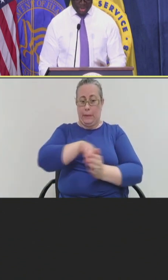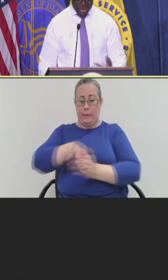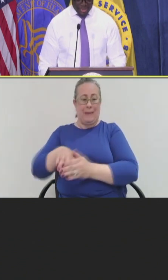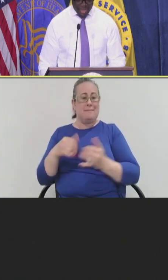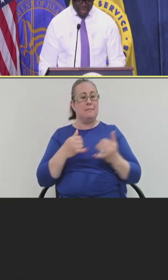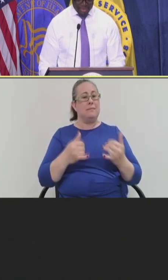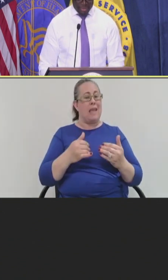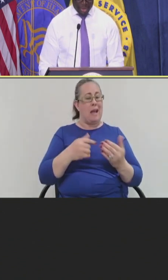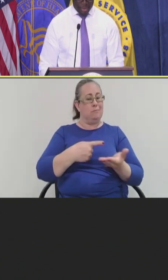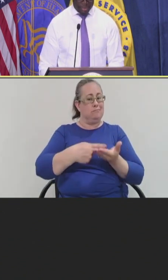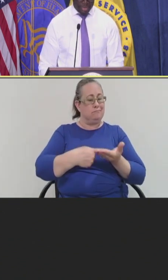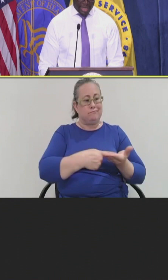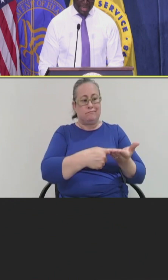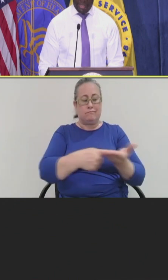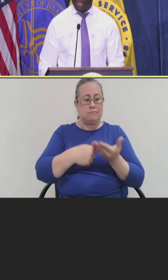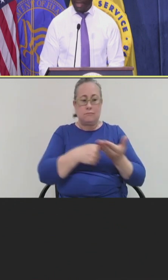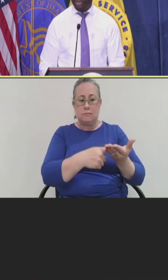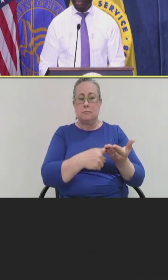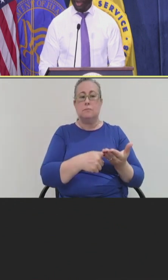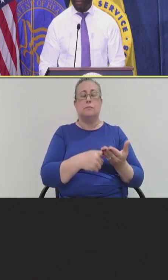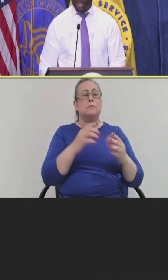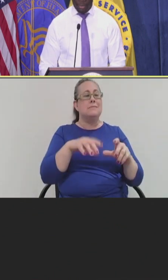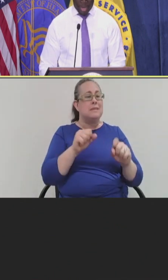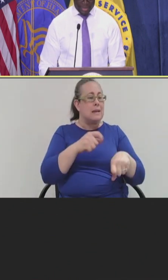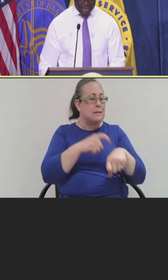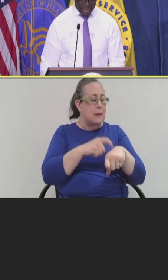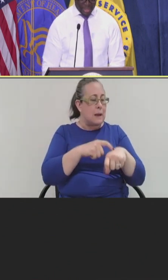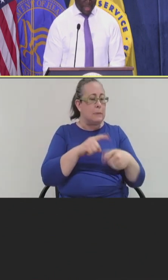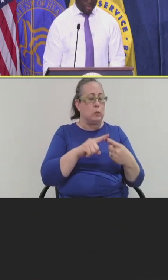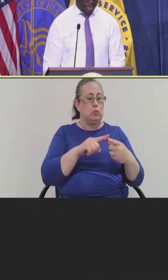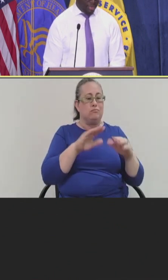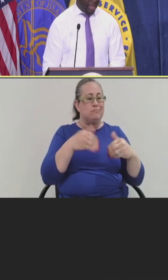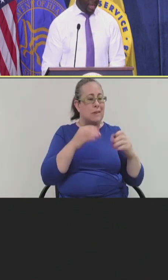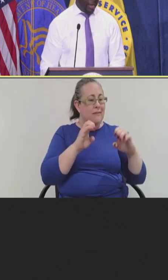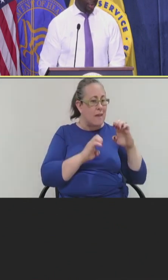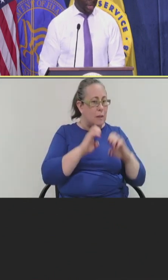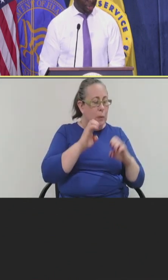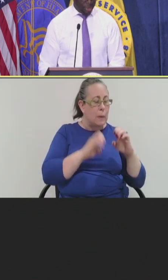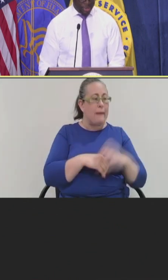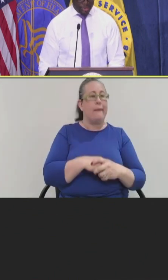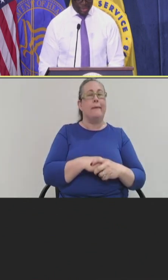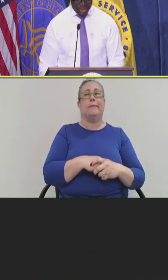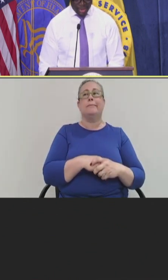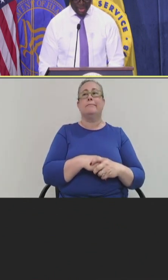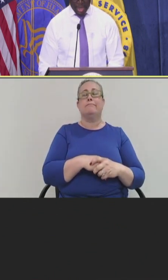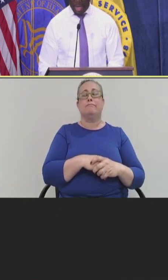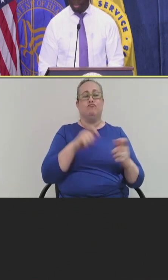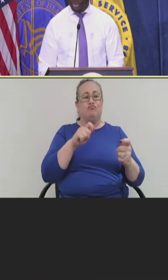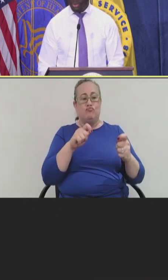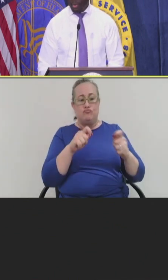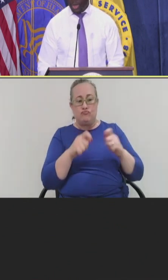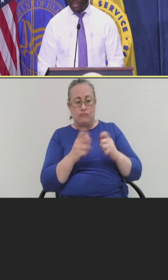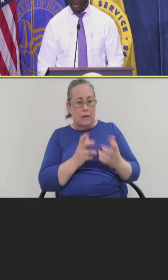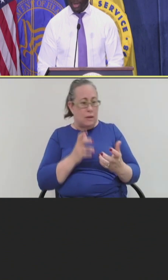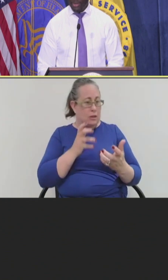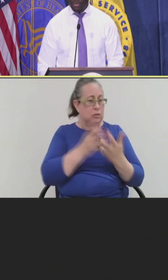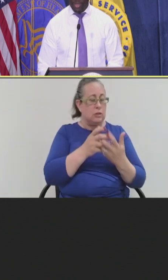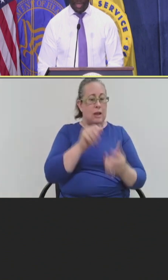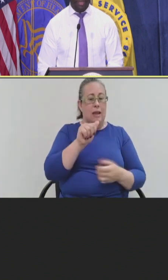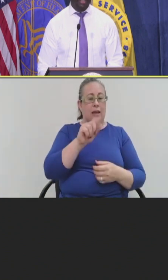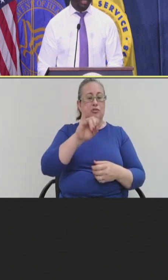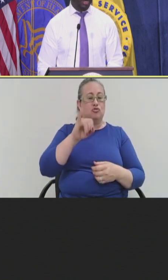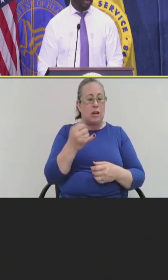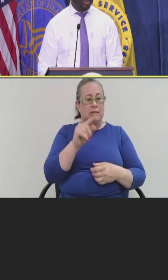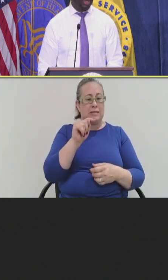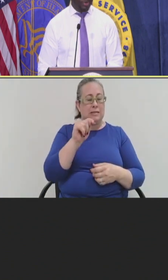amongst ourselves, taking the time to reevaluate, rethink, and readjust to the ways that we do